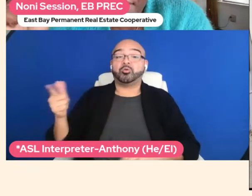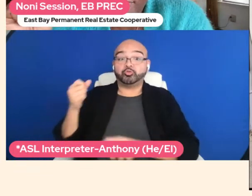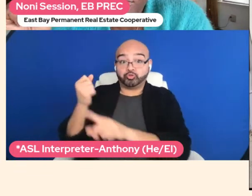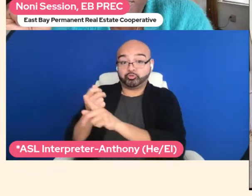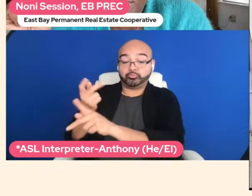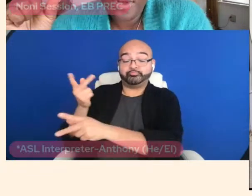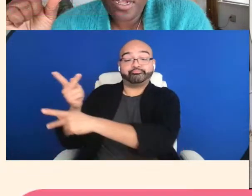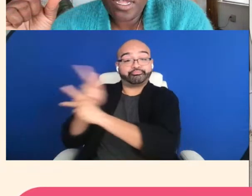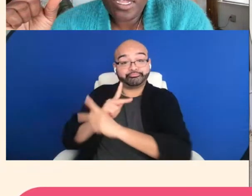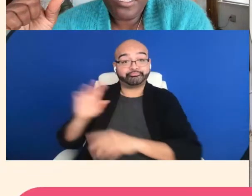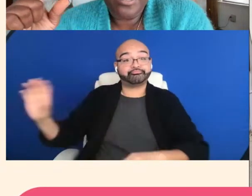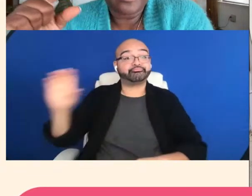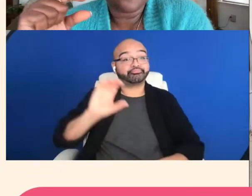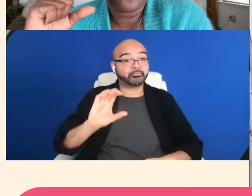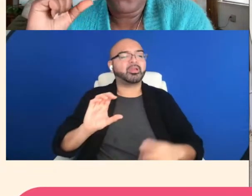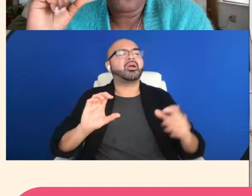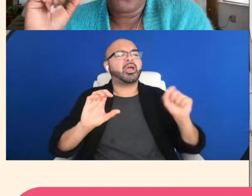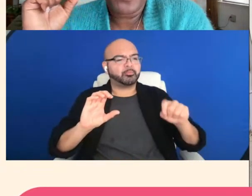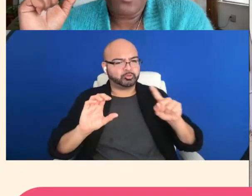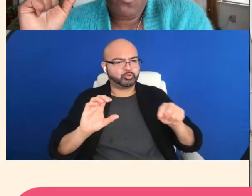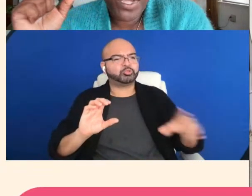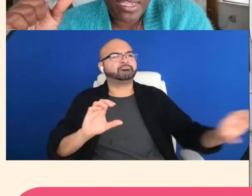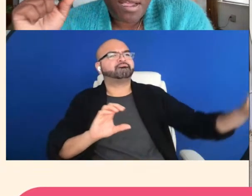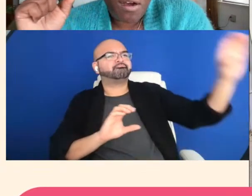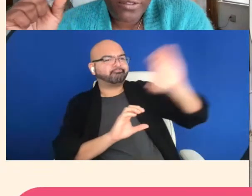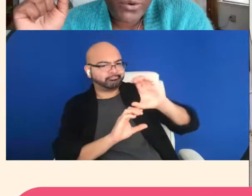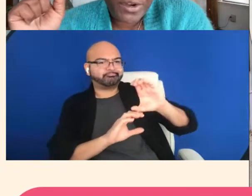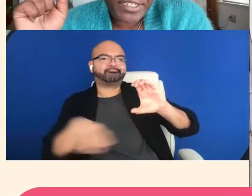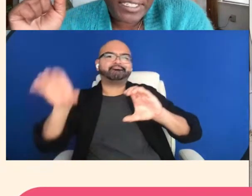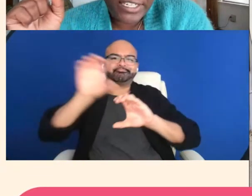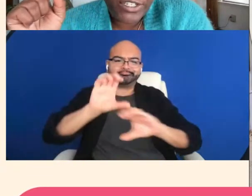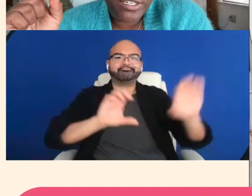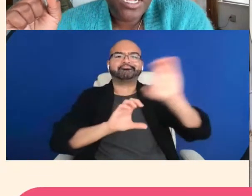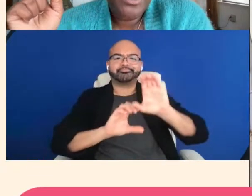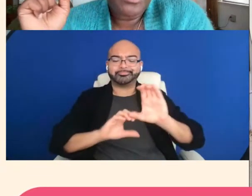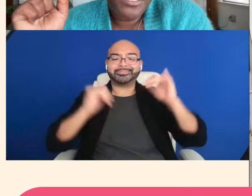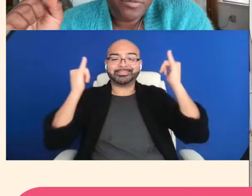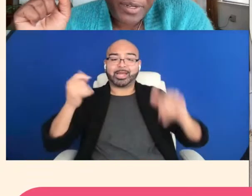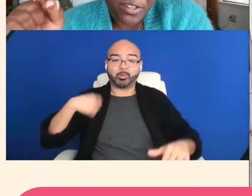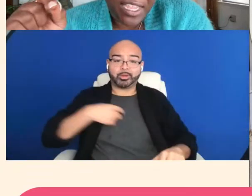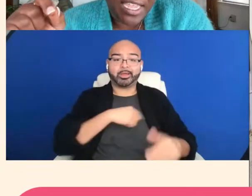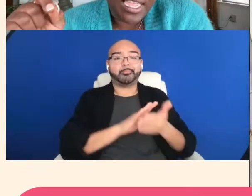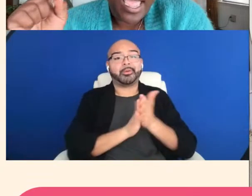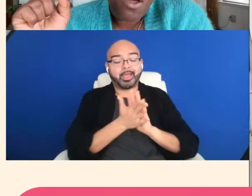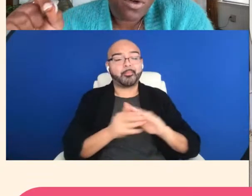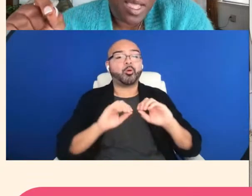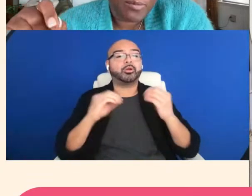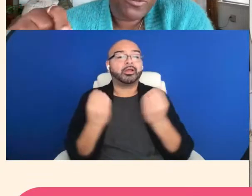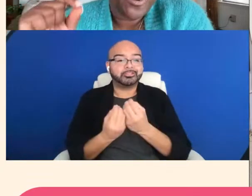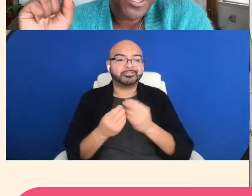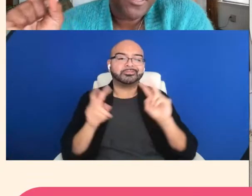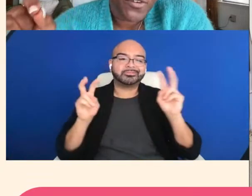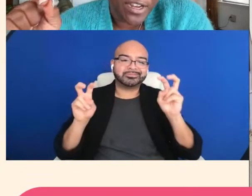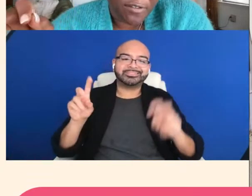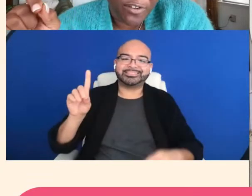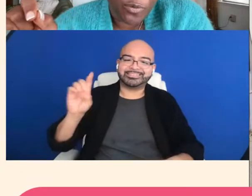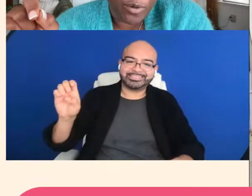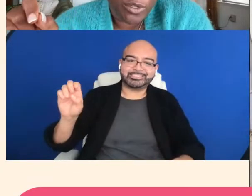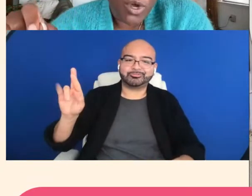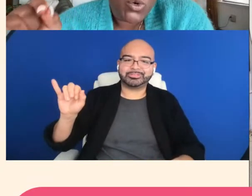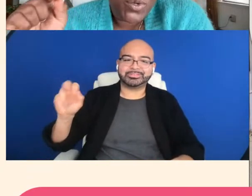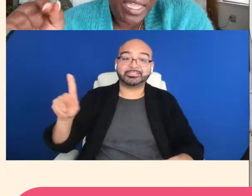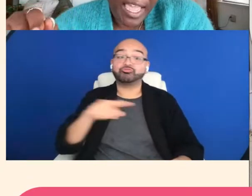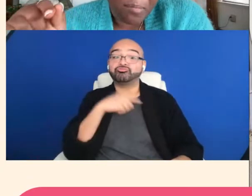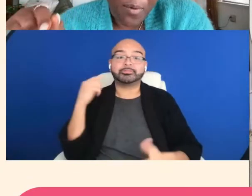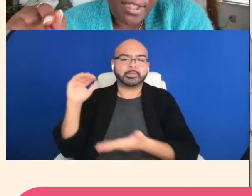another kind of support to get to the point where now we are the organization de-risking outcomes for other